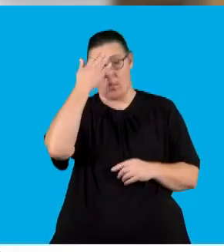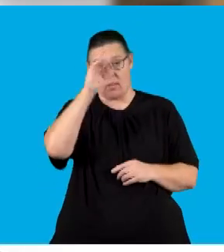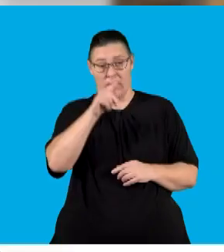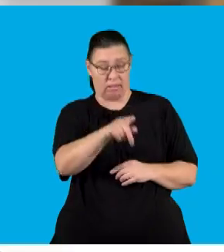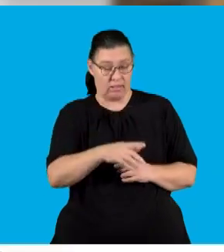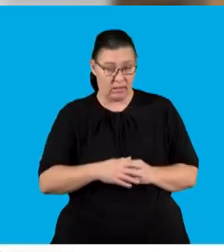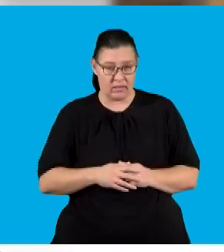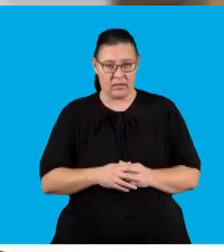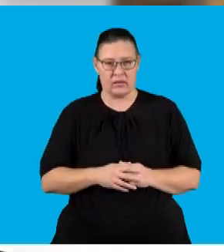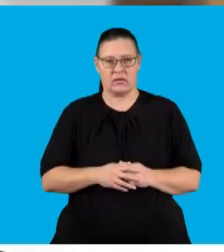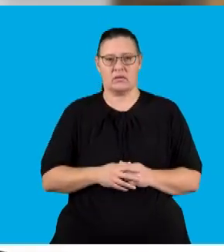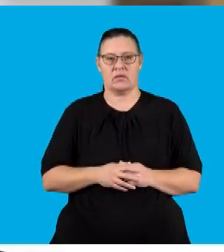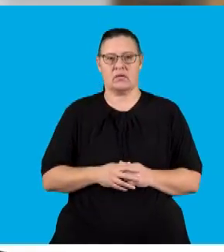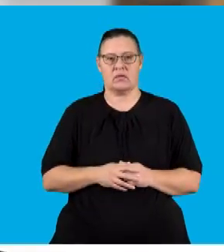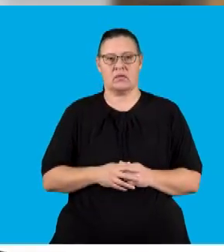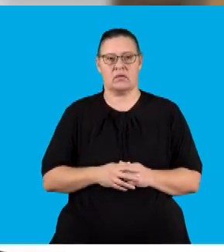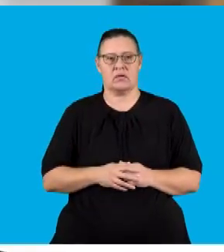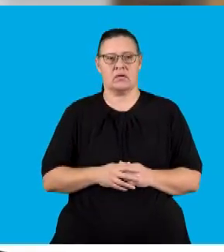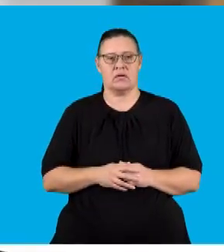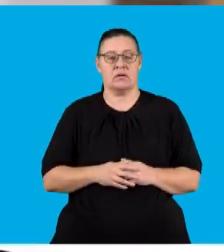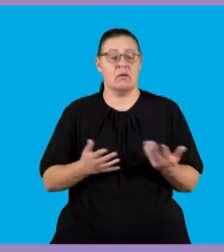with a did you know? So,